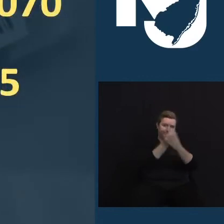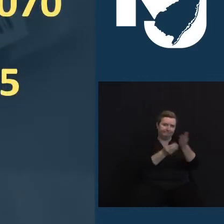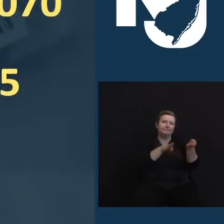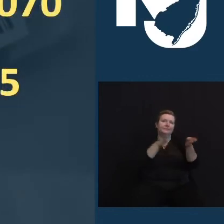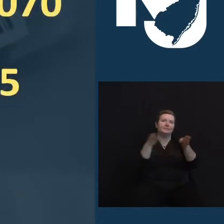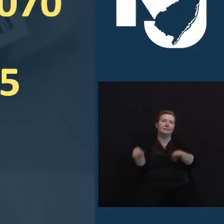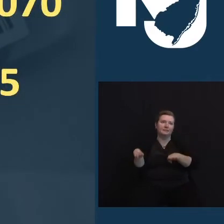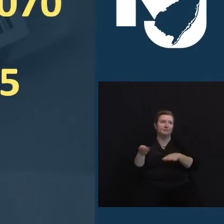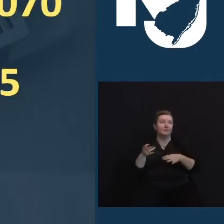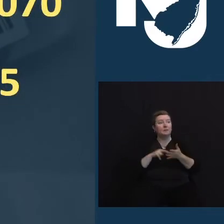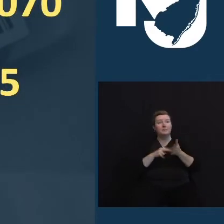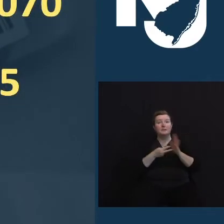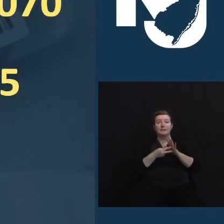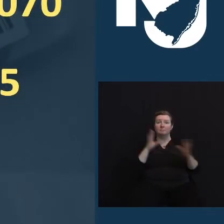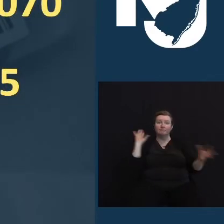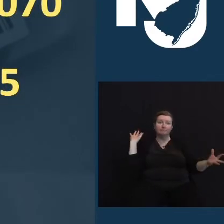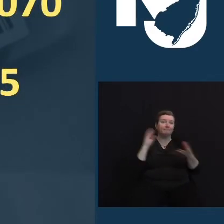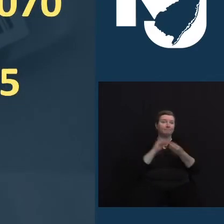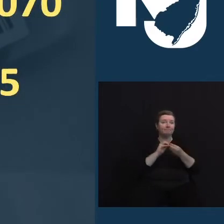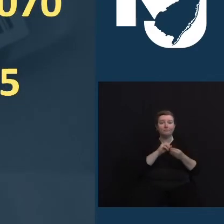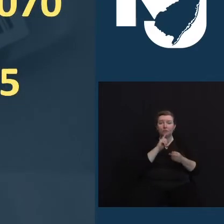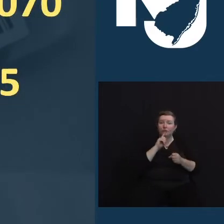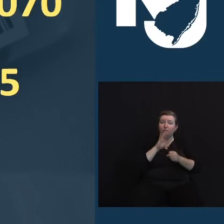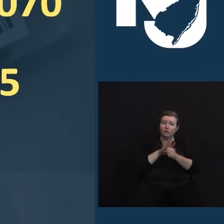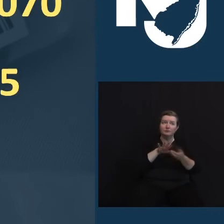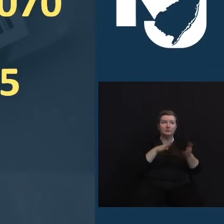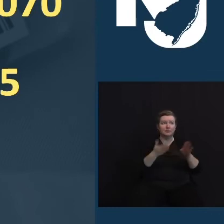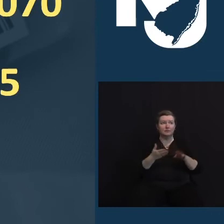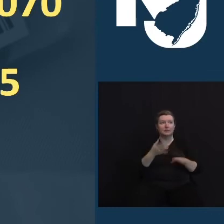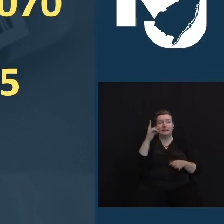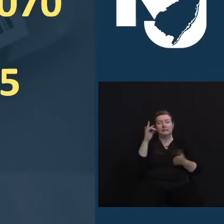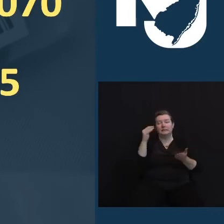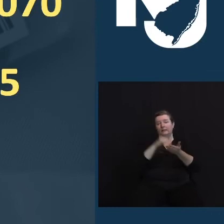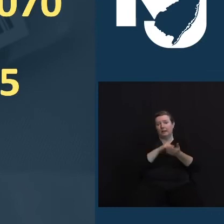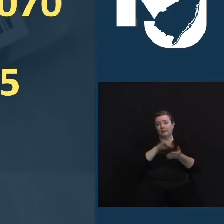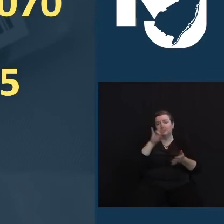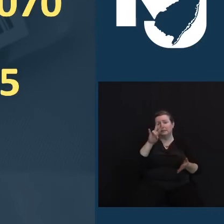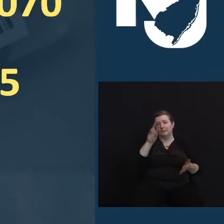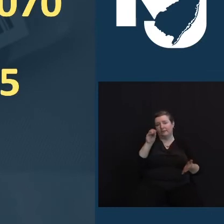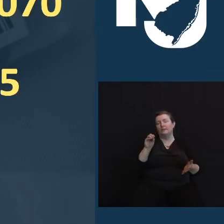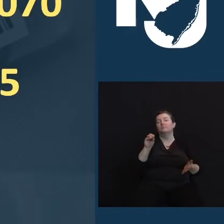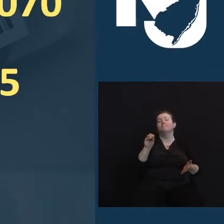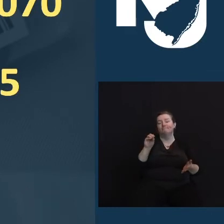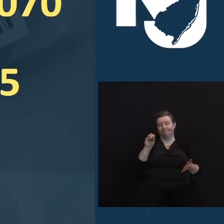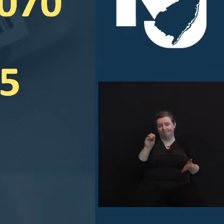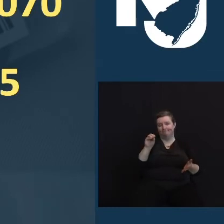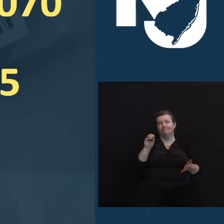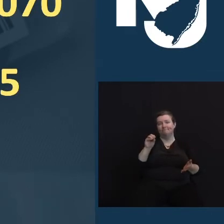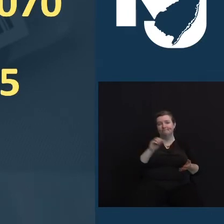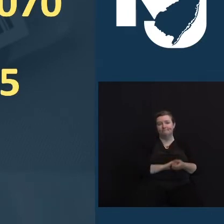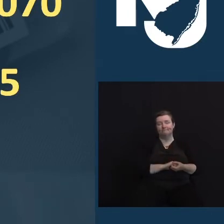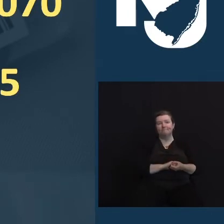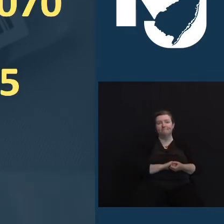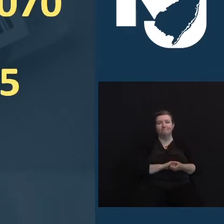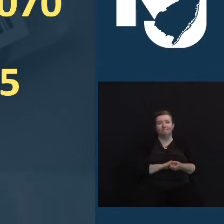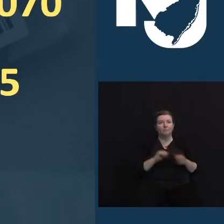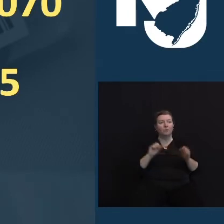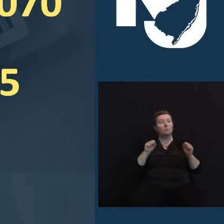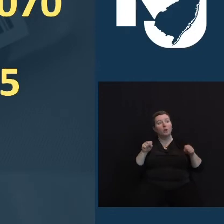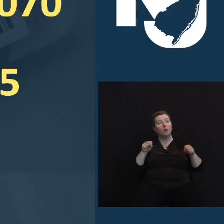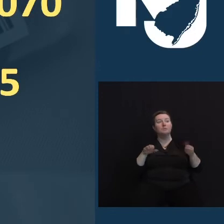the cumulative total of confirmed to 18,070. The number of probable deaths has